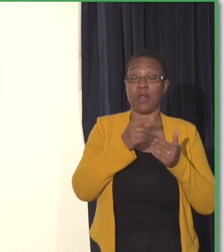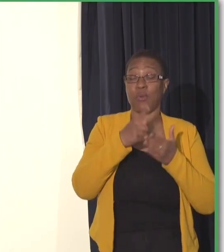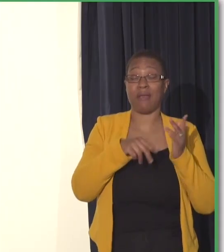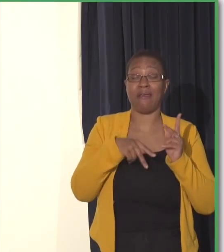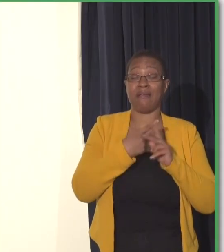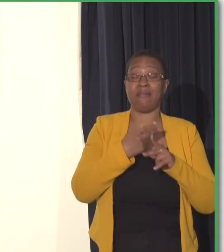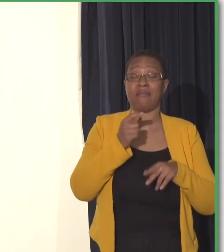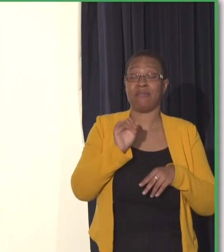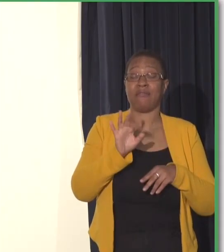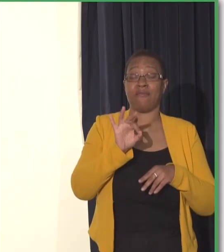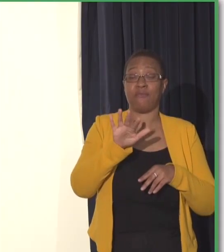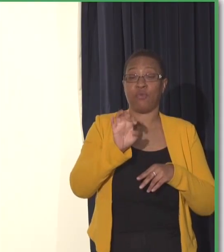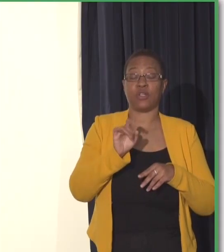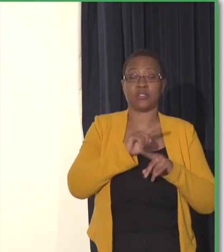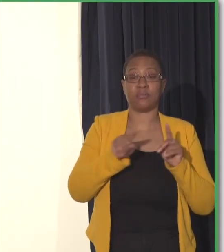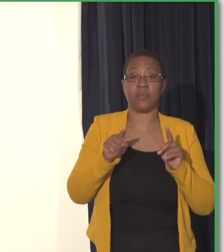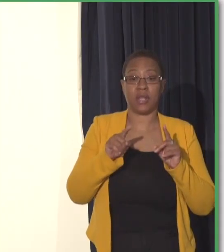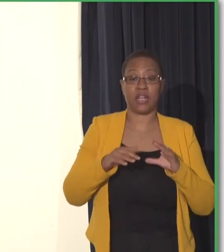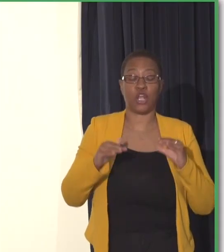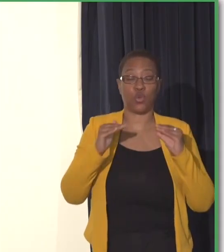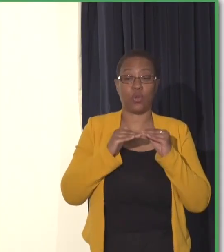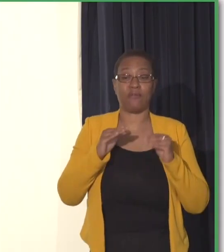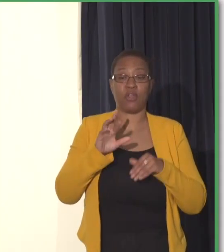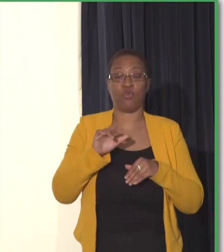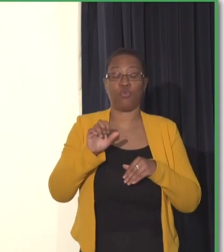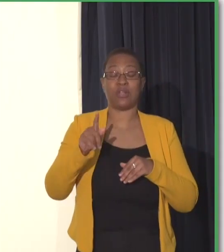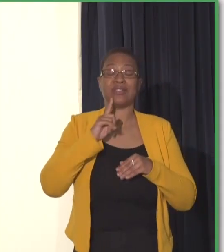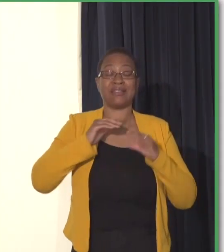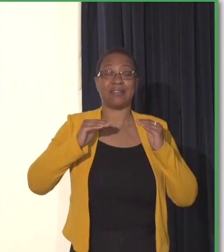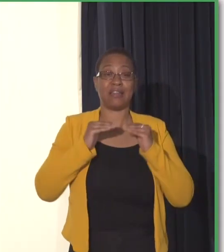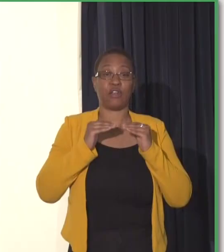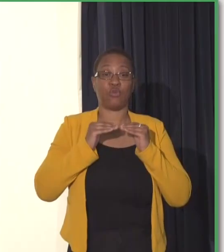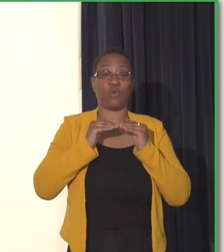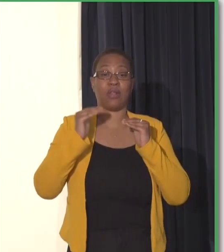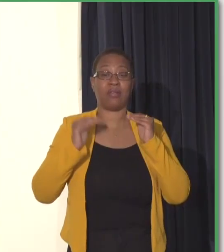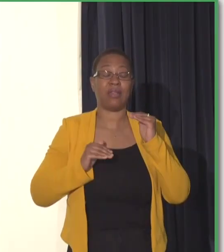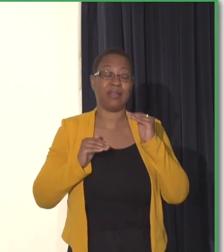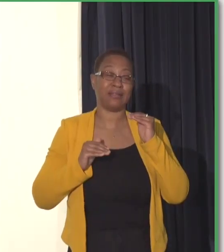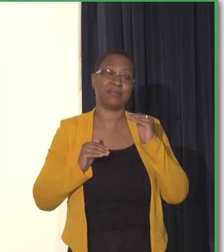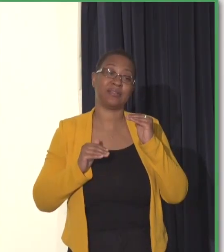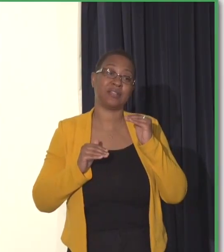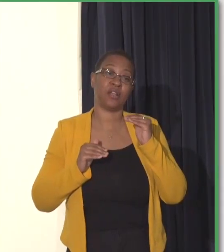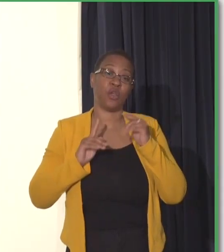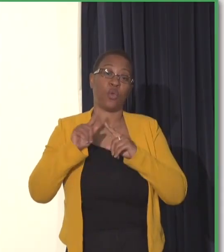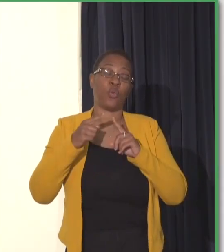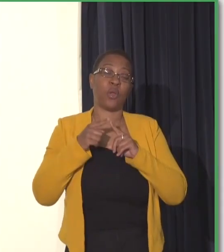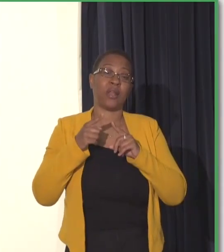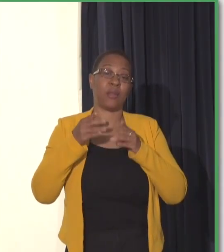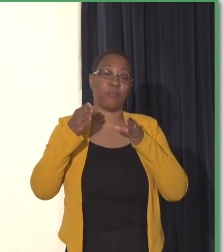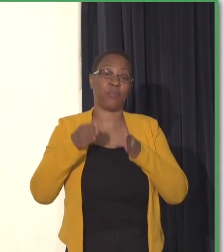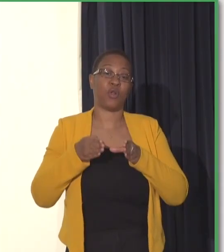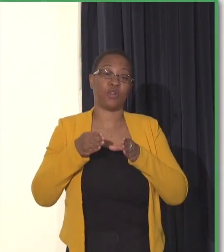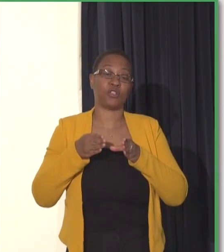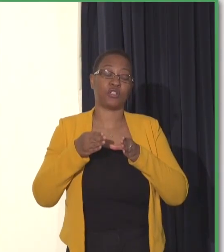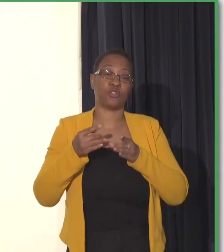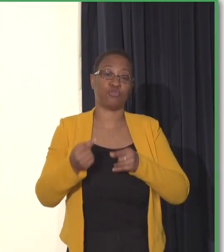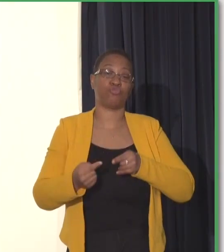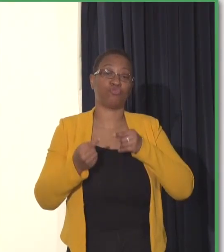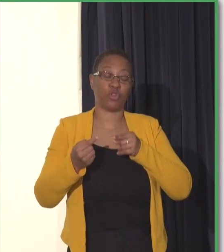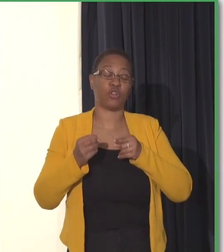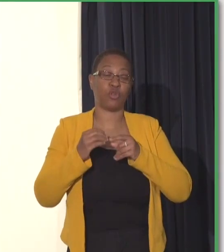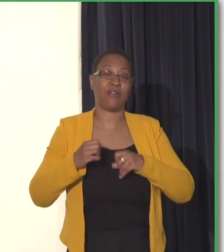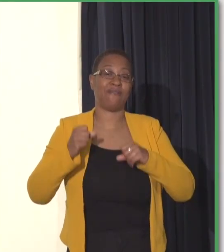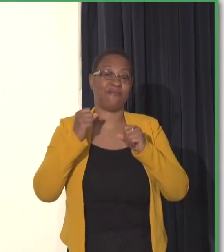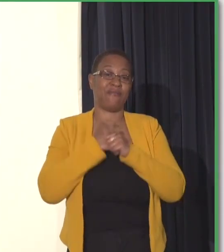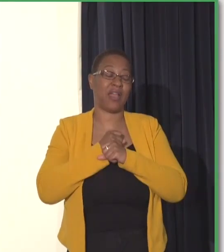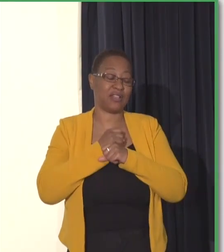the equivalent risks the studies have shown are equal to or less than when a person struggles or